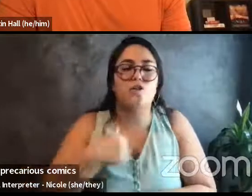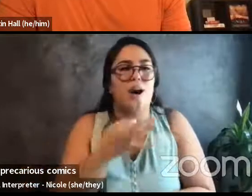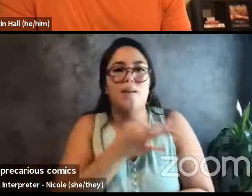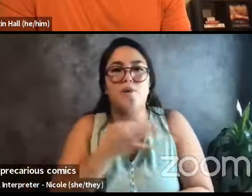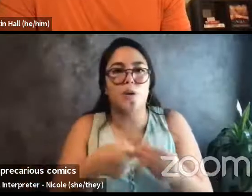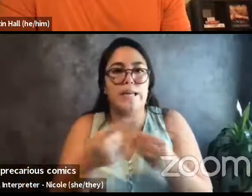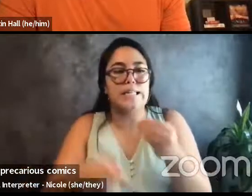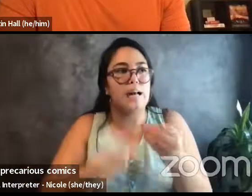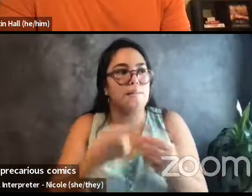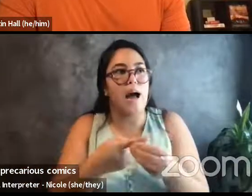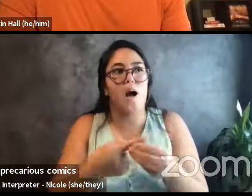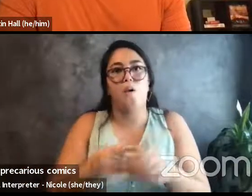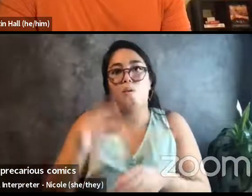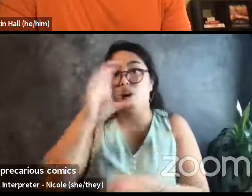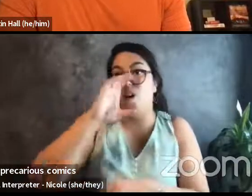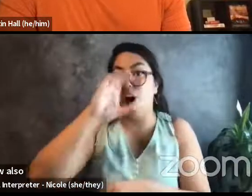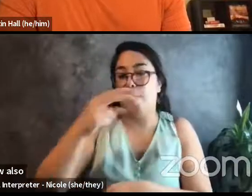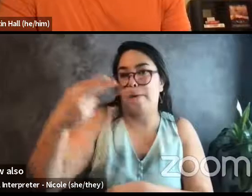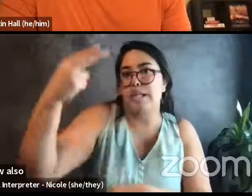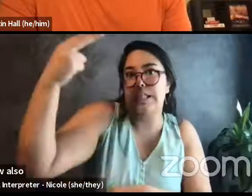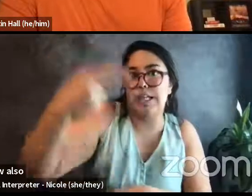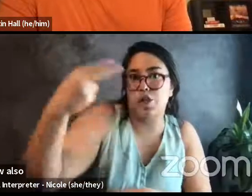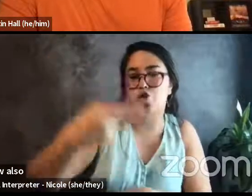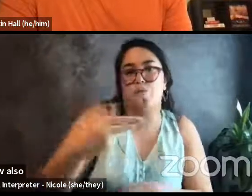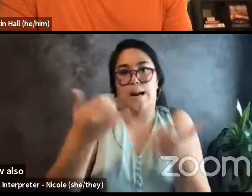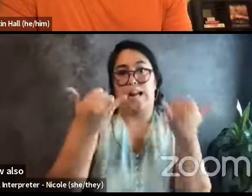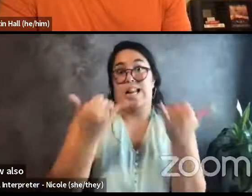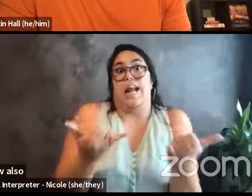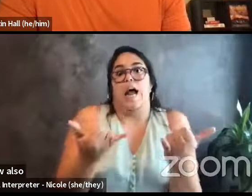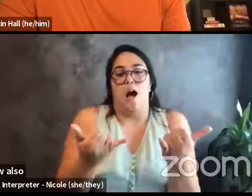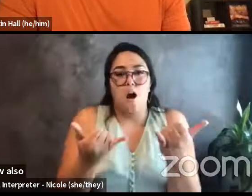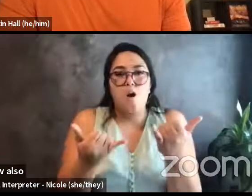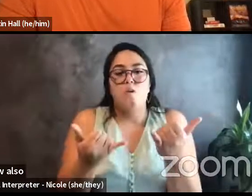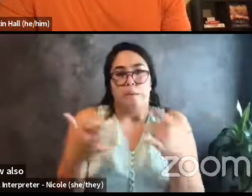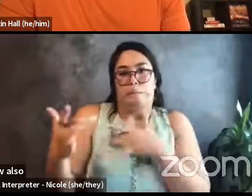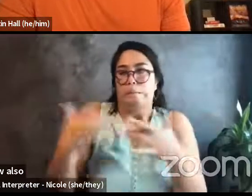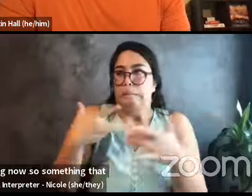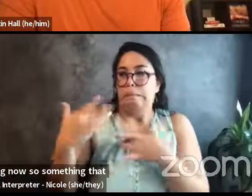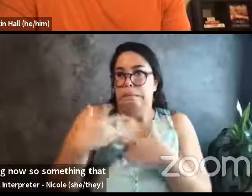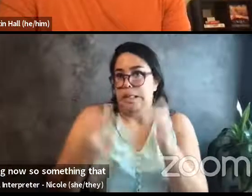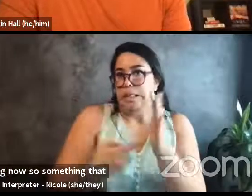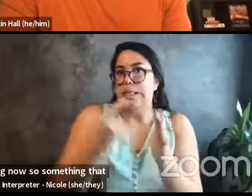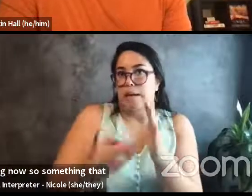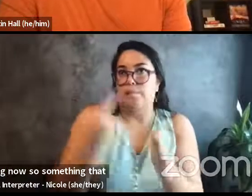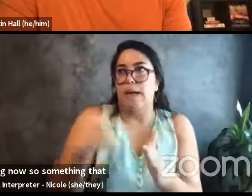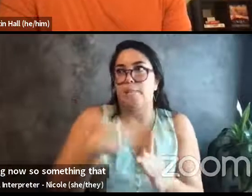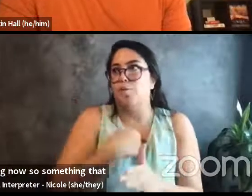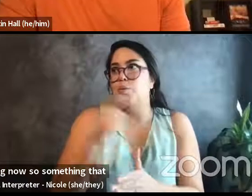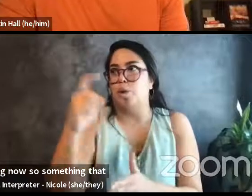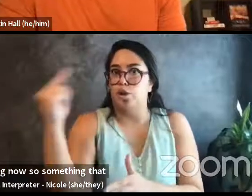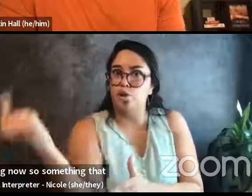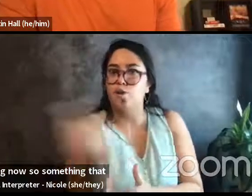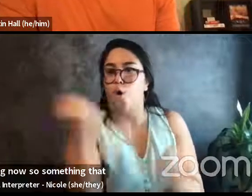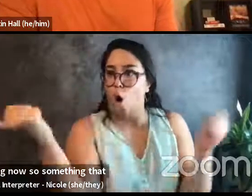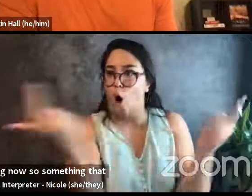is, uh, now also now happening now. So it's something, um, that we should all be thinking about.